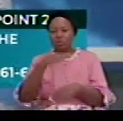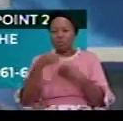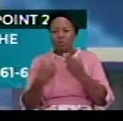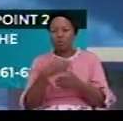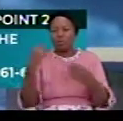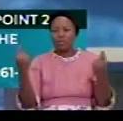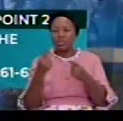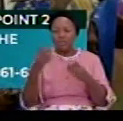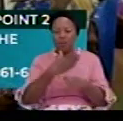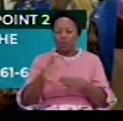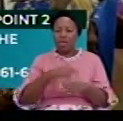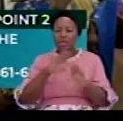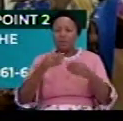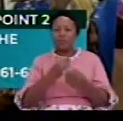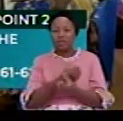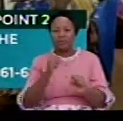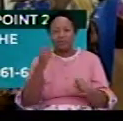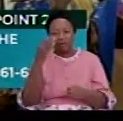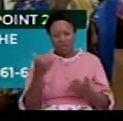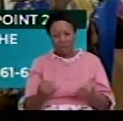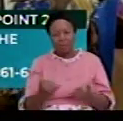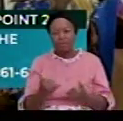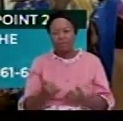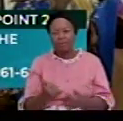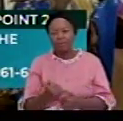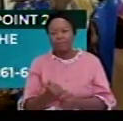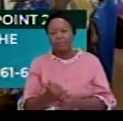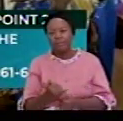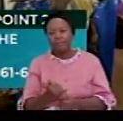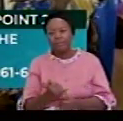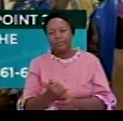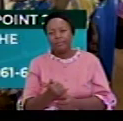you salvation right there.